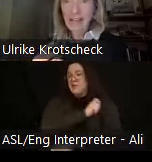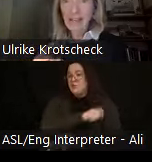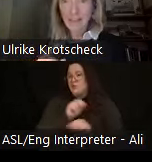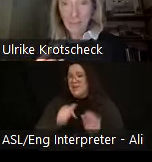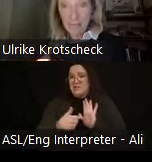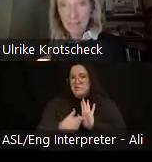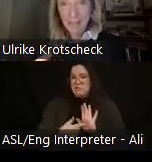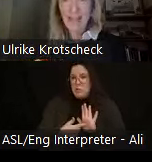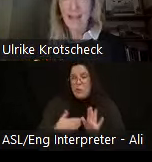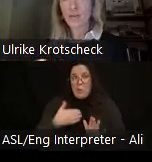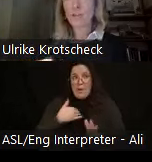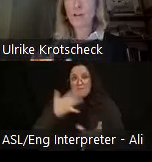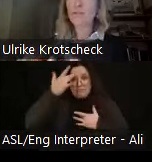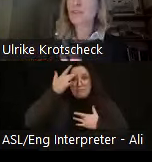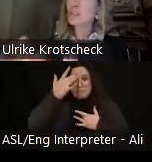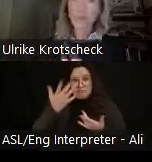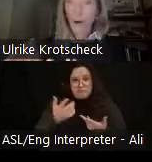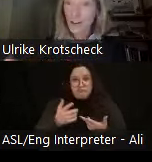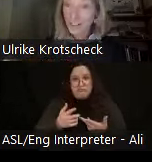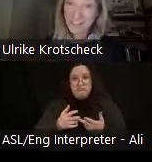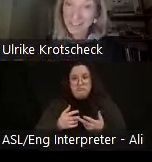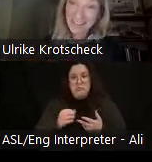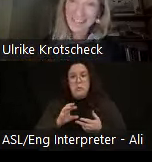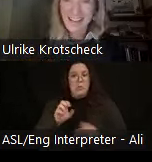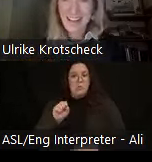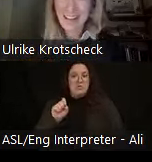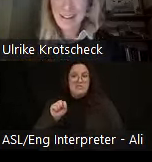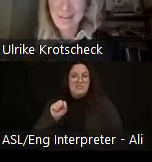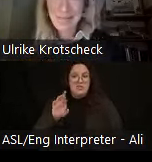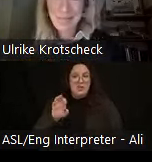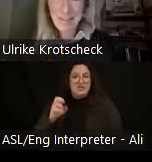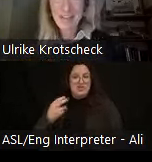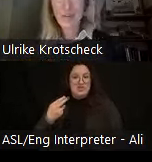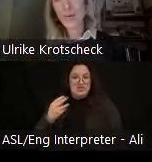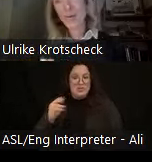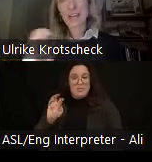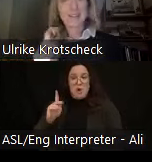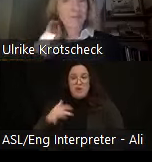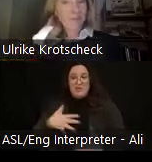of an ailment and or mm-hmm. cover stretch marks?